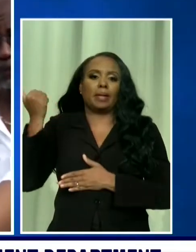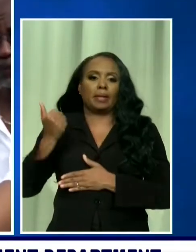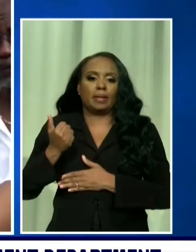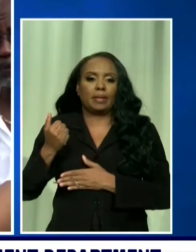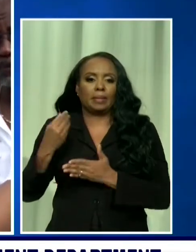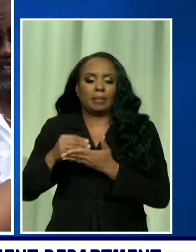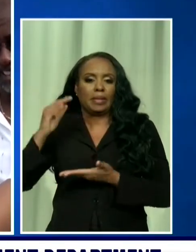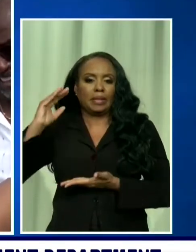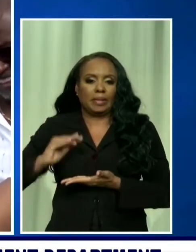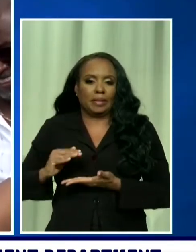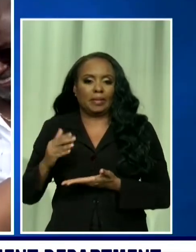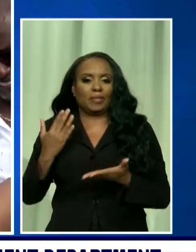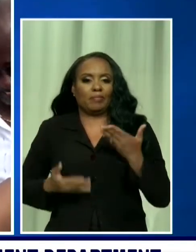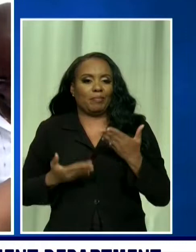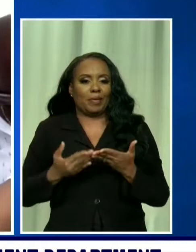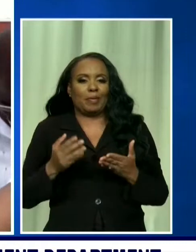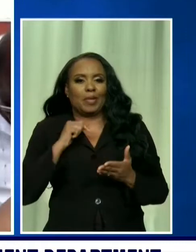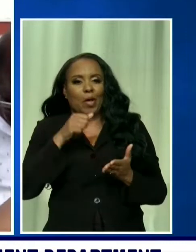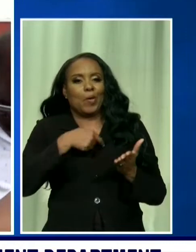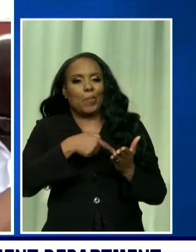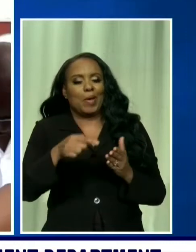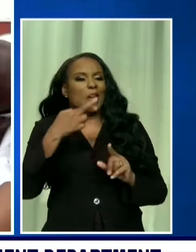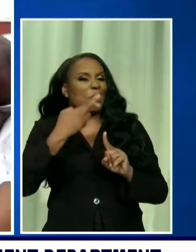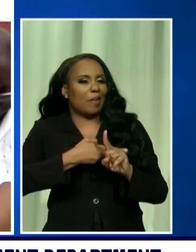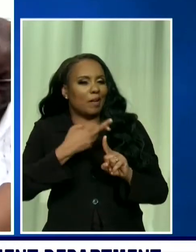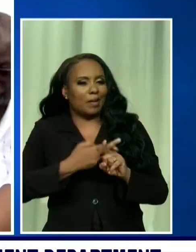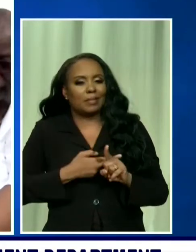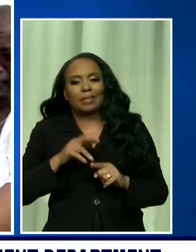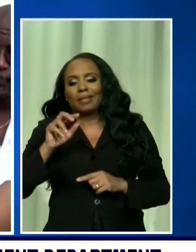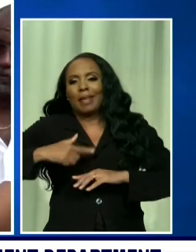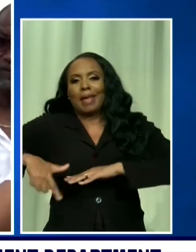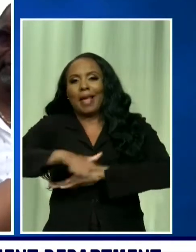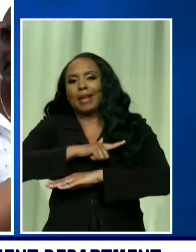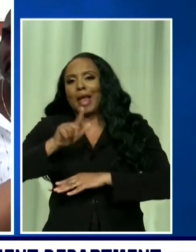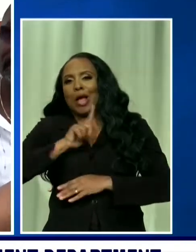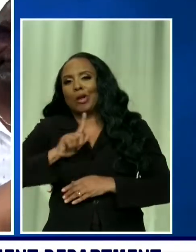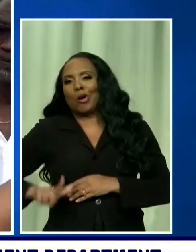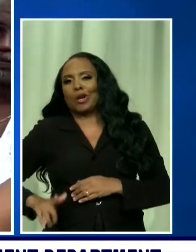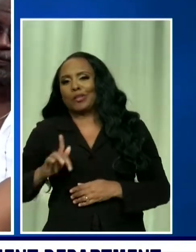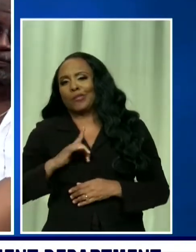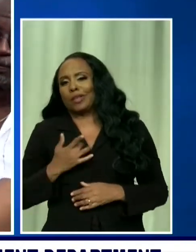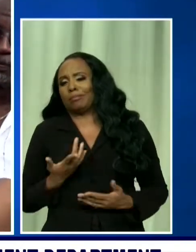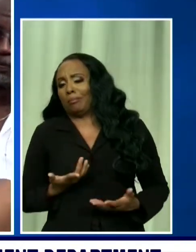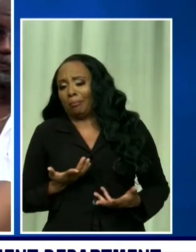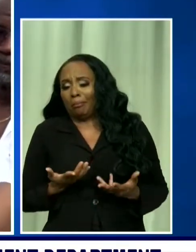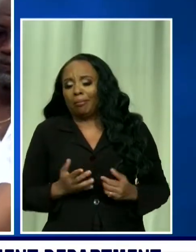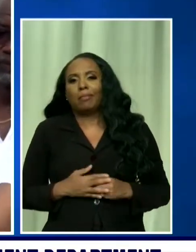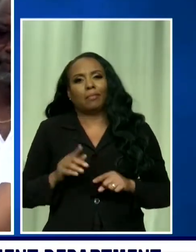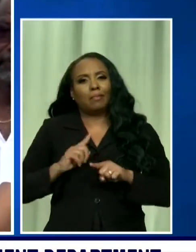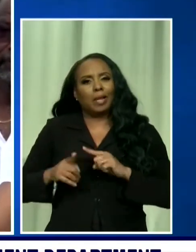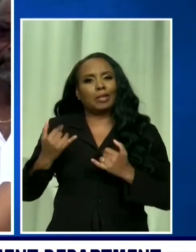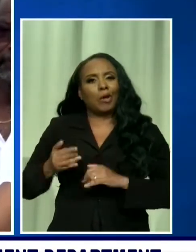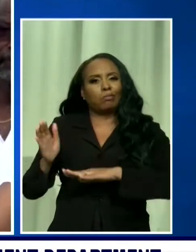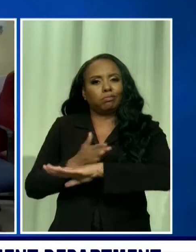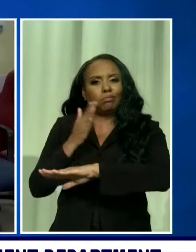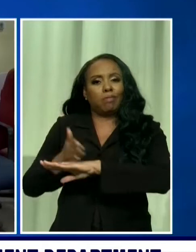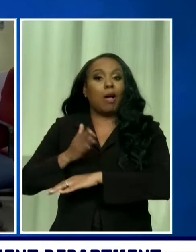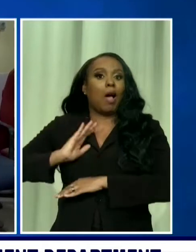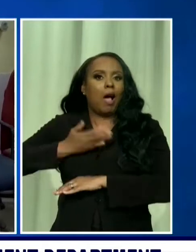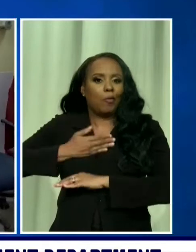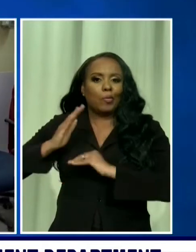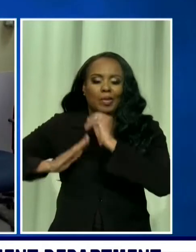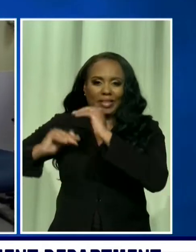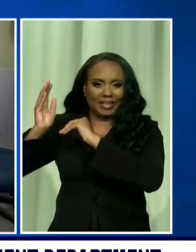landlords that maybe losing out rent may not consider that, but they get an opportunity to get a commercial entity to come into their facility.